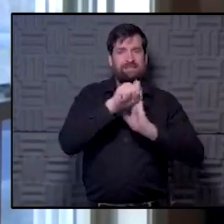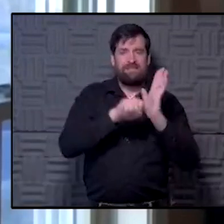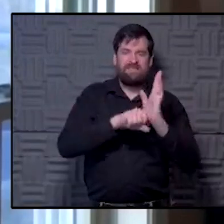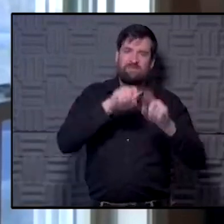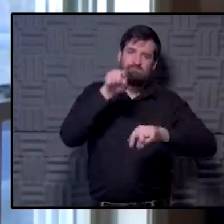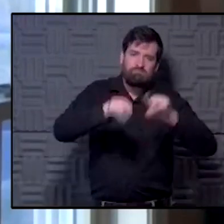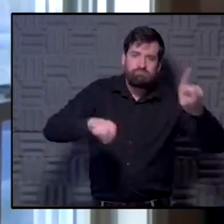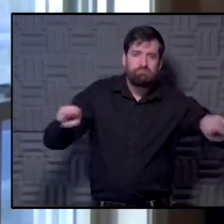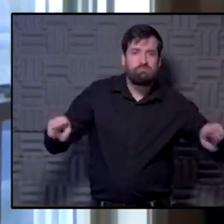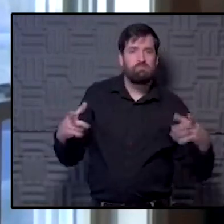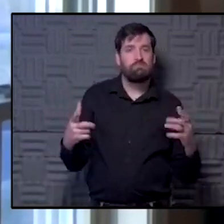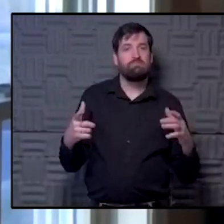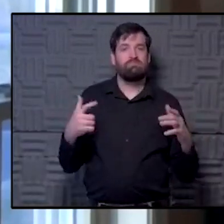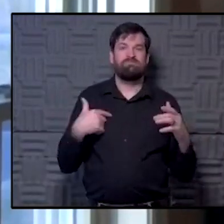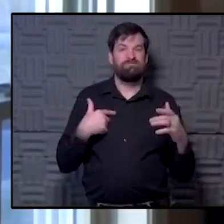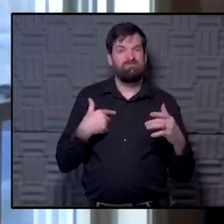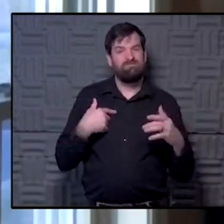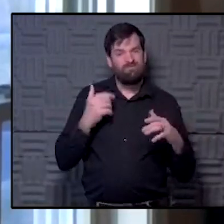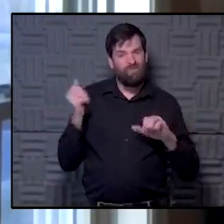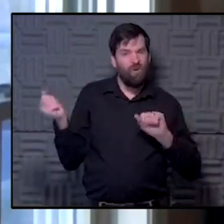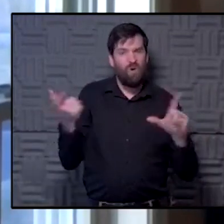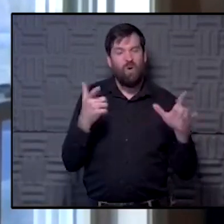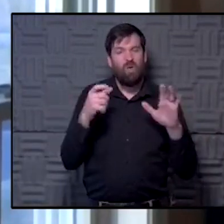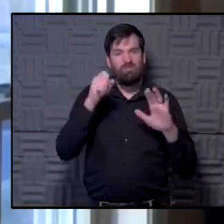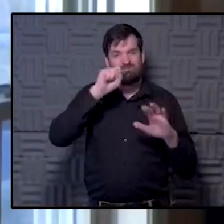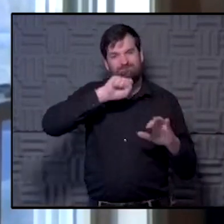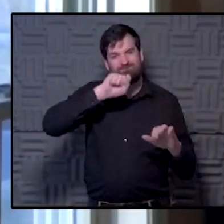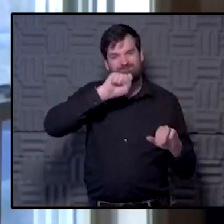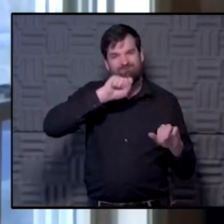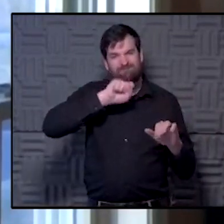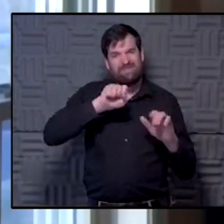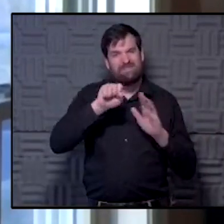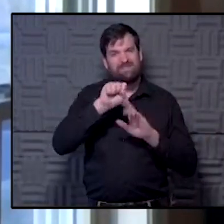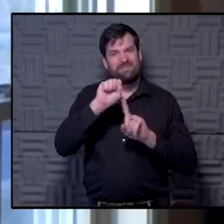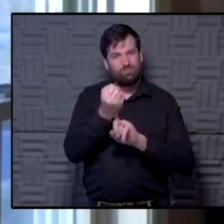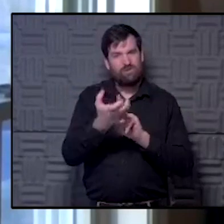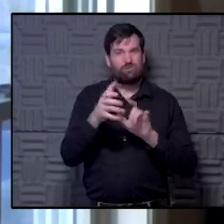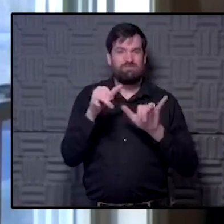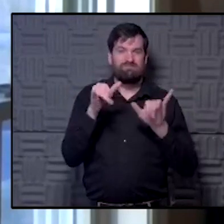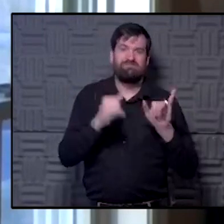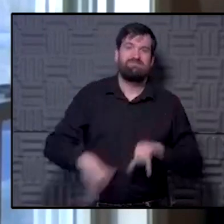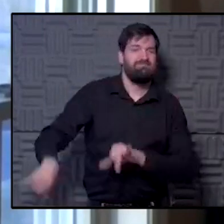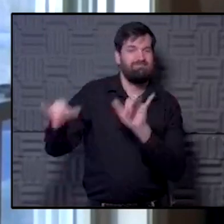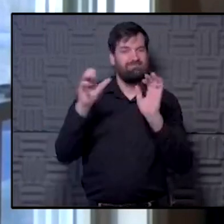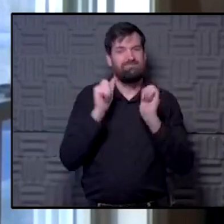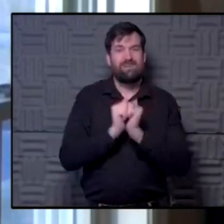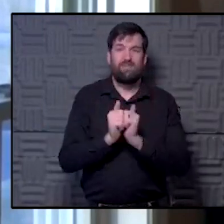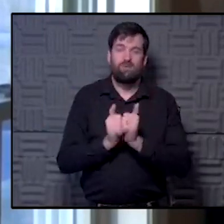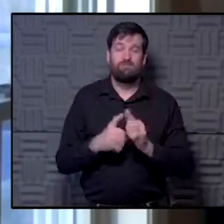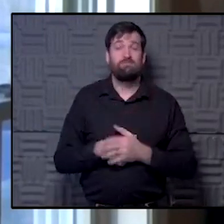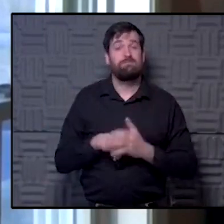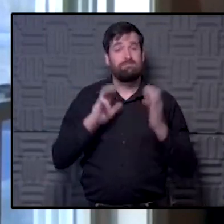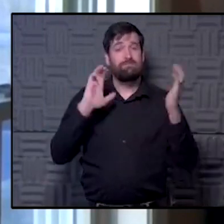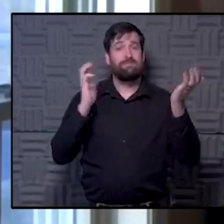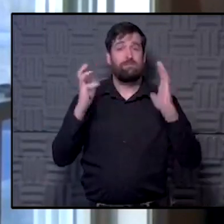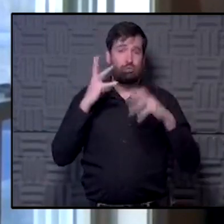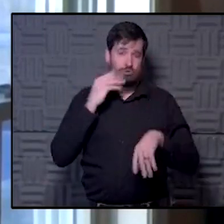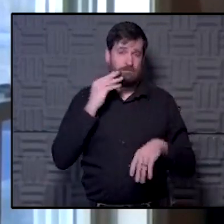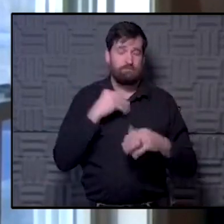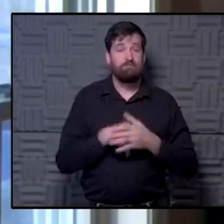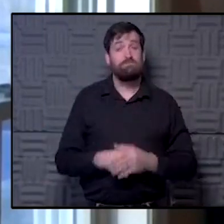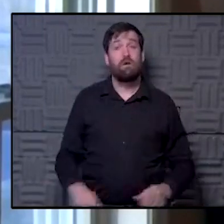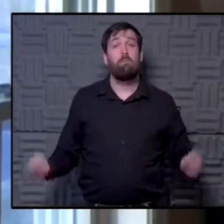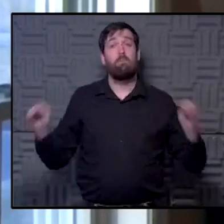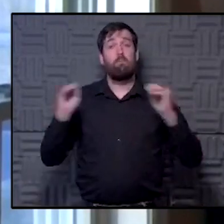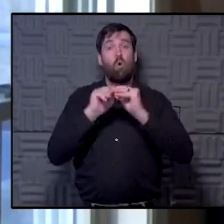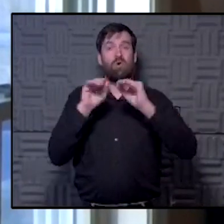States, we are all in this together, and we're actually all going through very, very similar things. So we're more the same